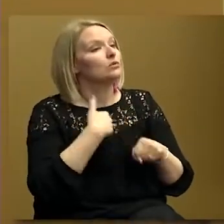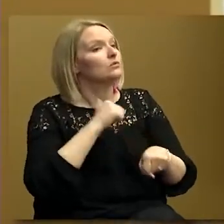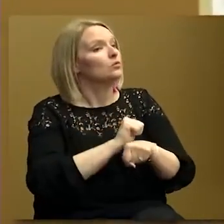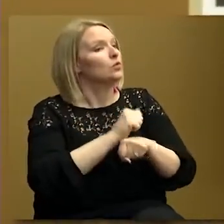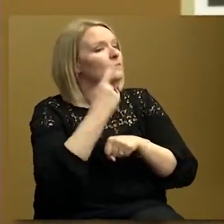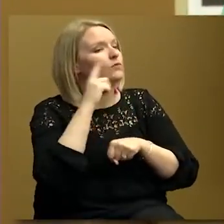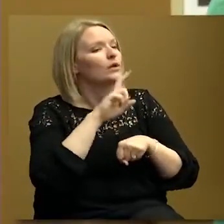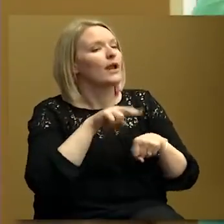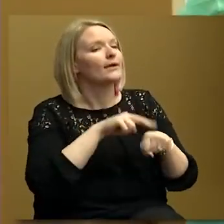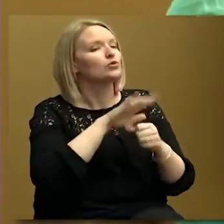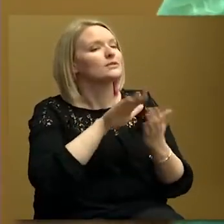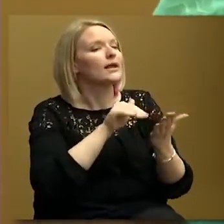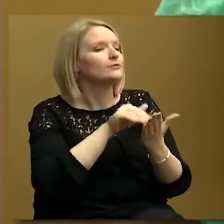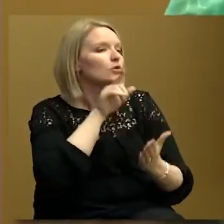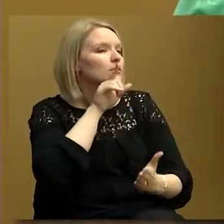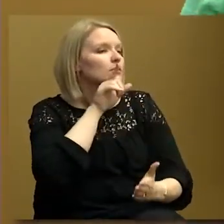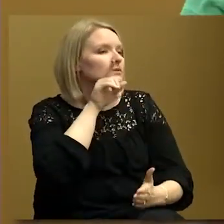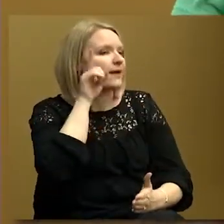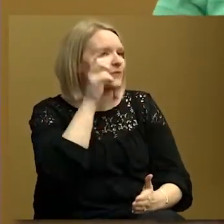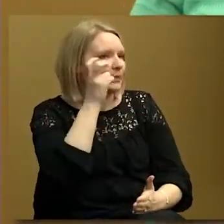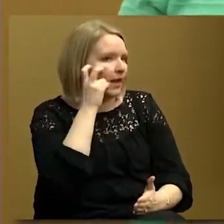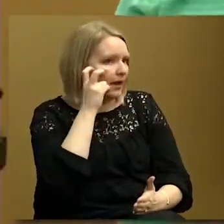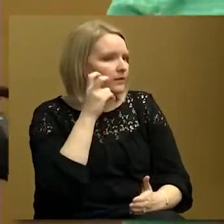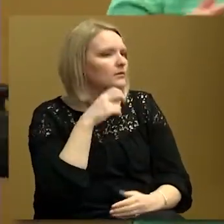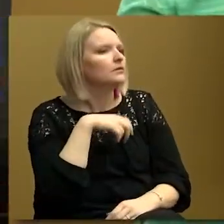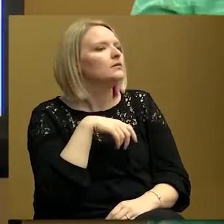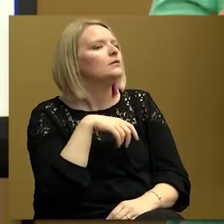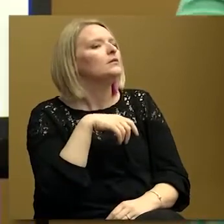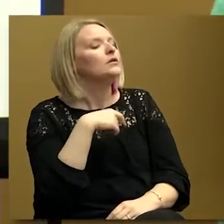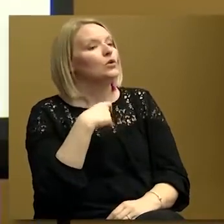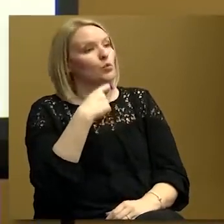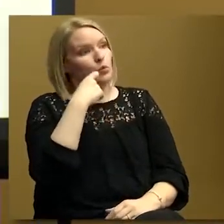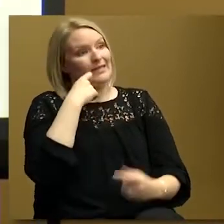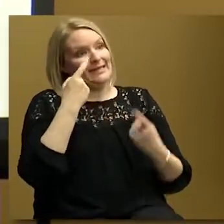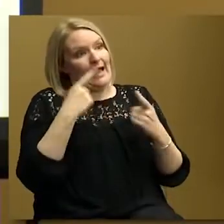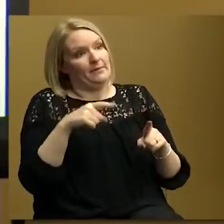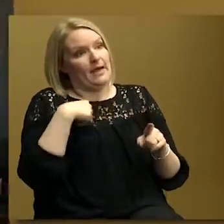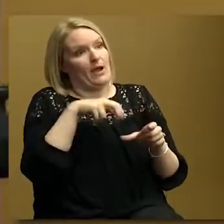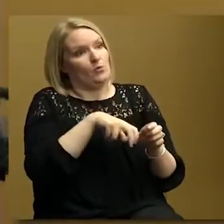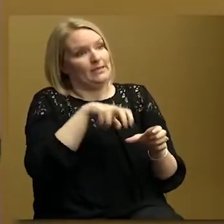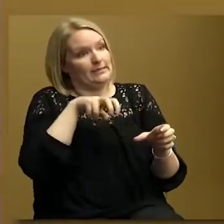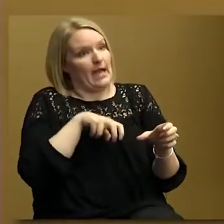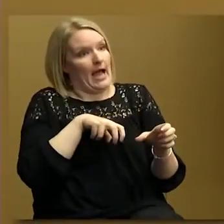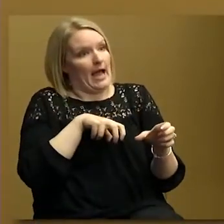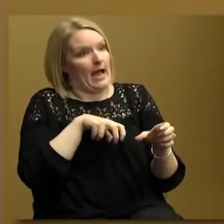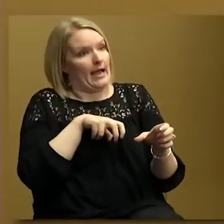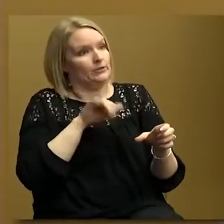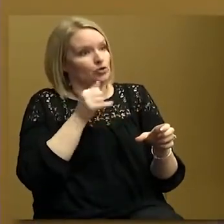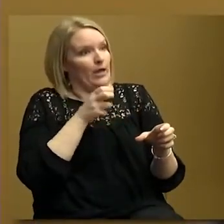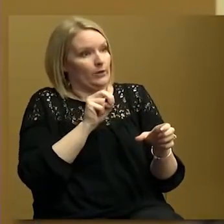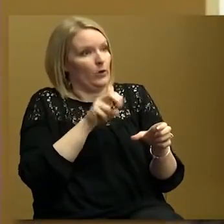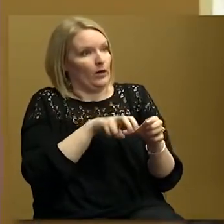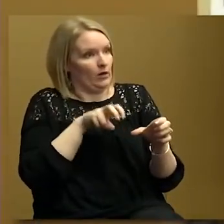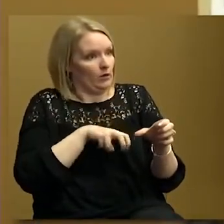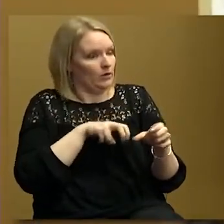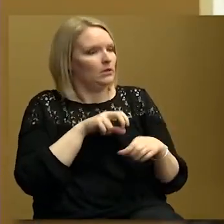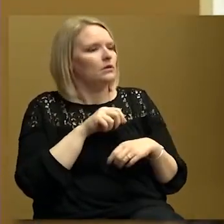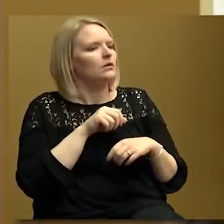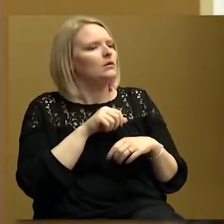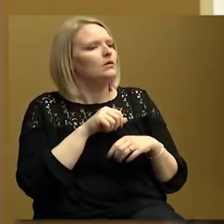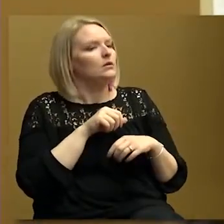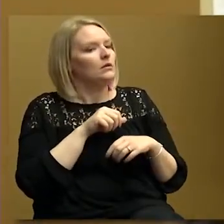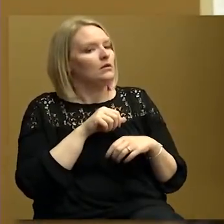for the National Center on Deaf Blindness. I just recently resigned from there in January and took what I